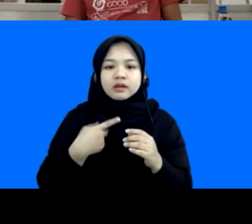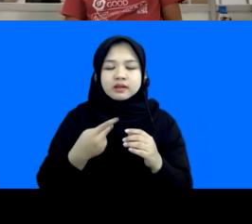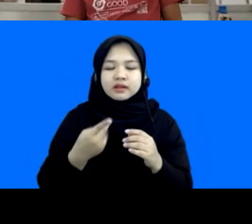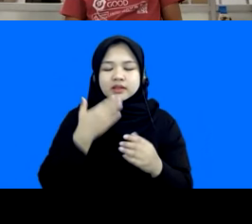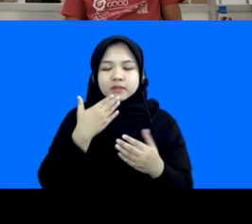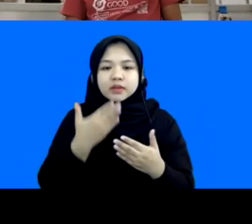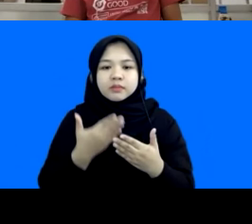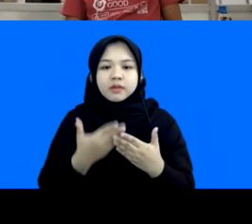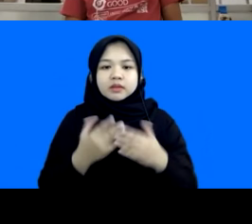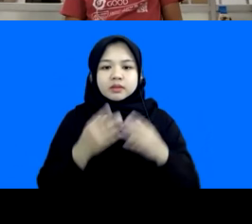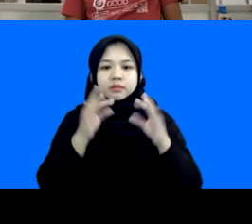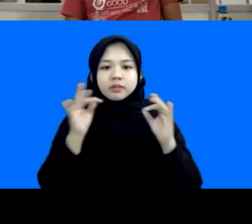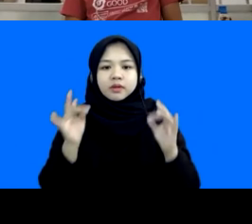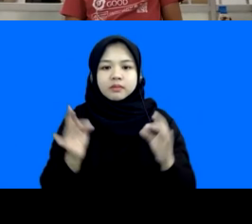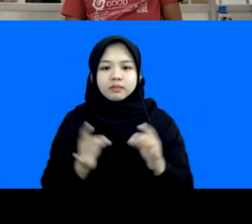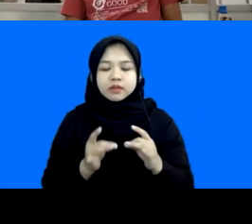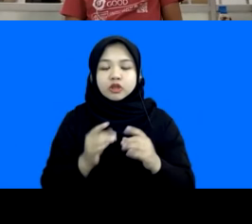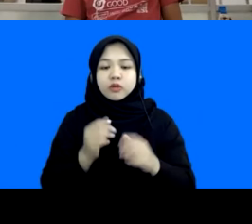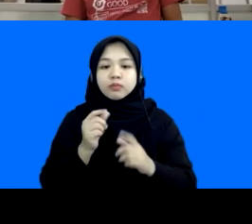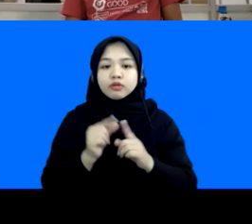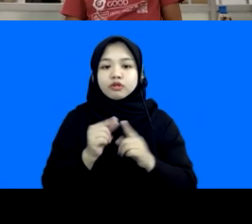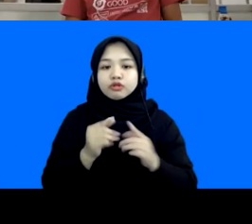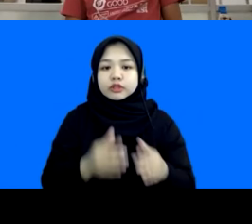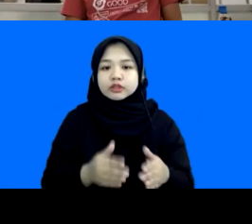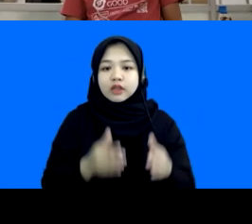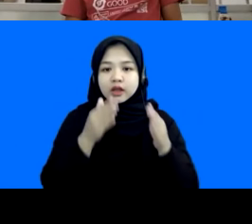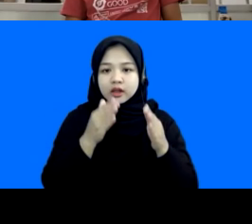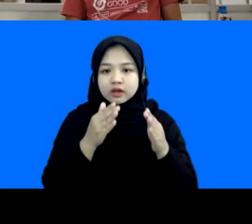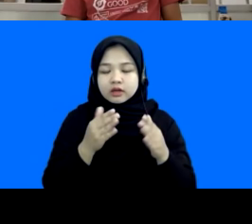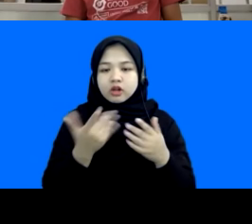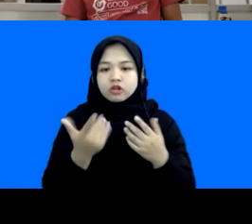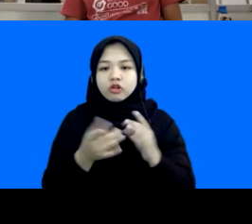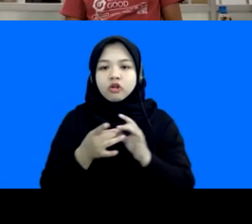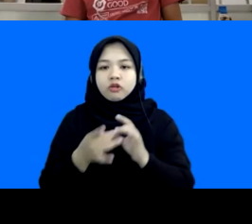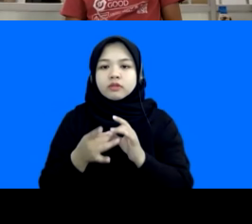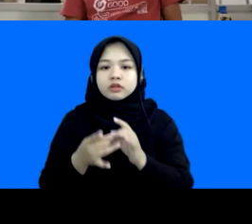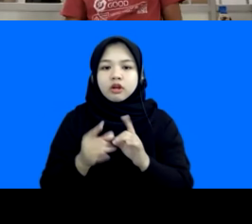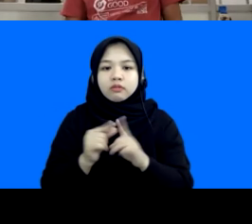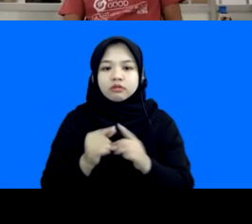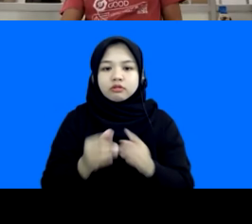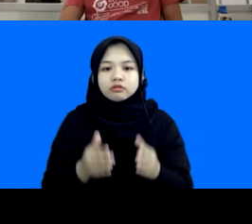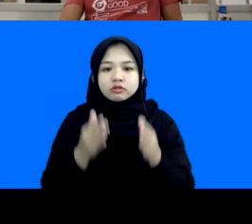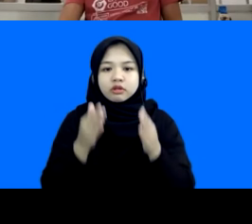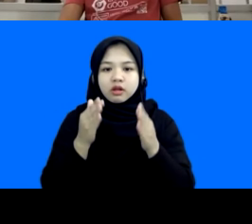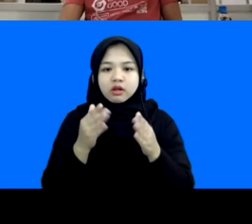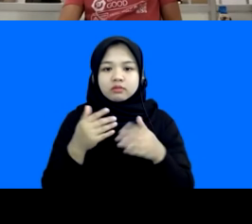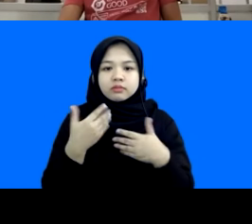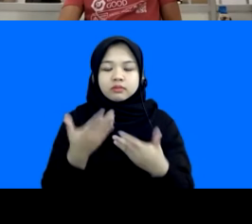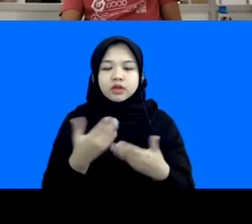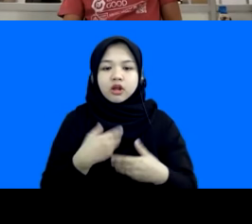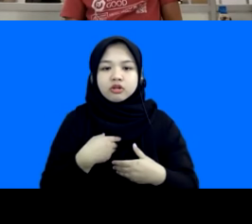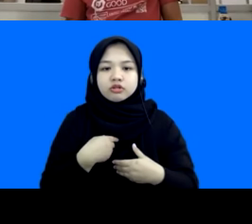partners who stepped up, donated financially in terms of devices as well.